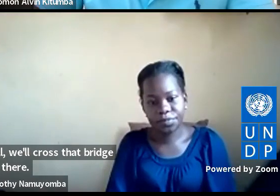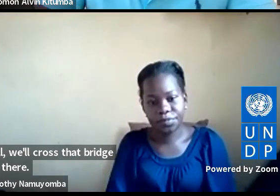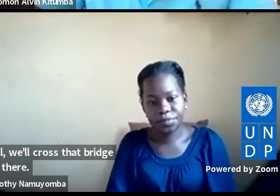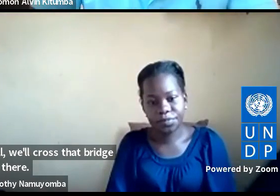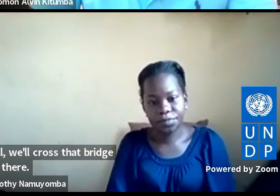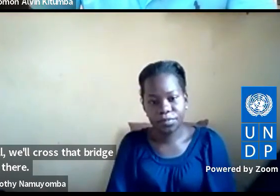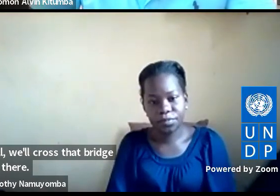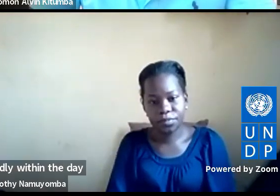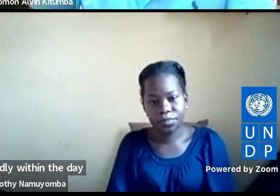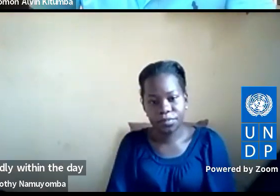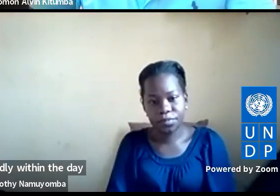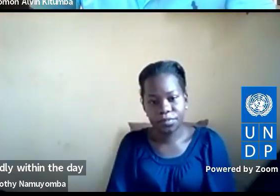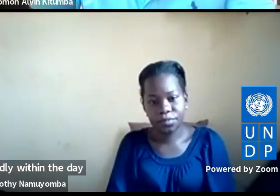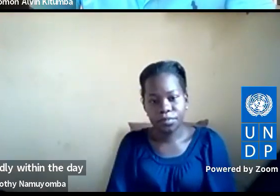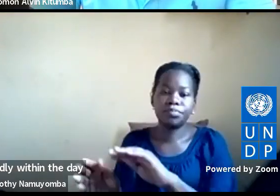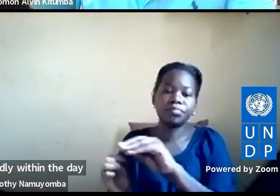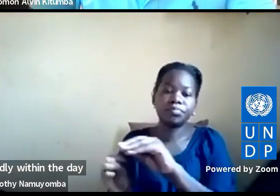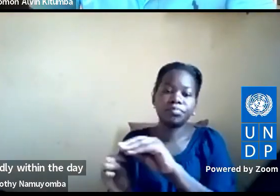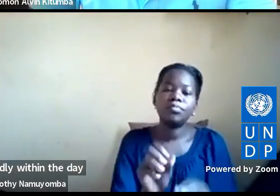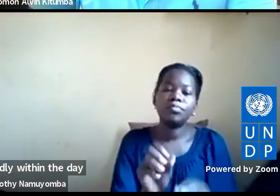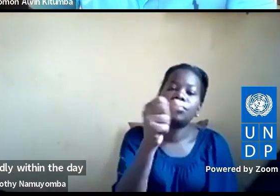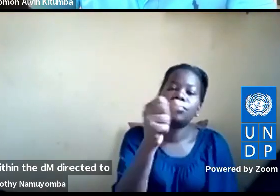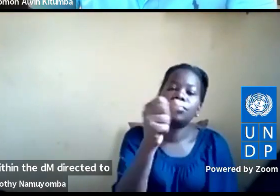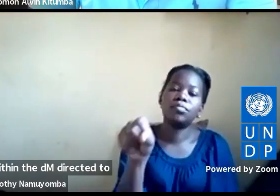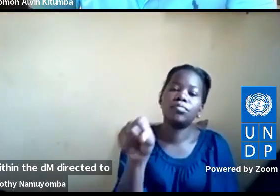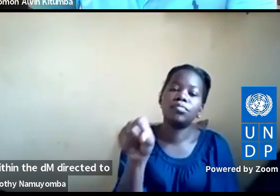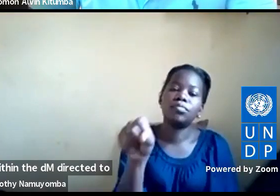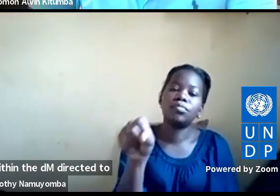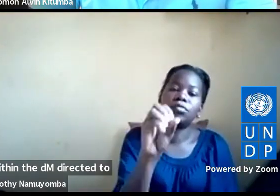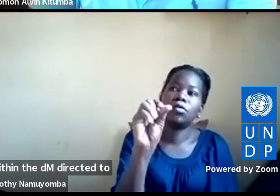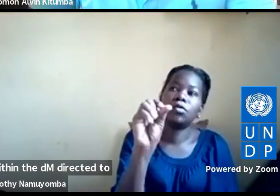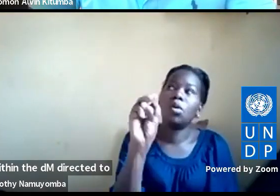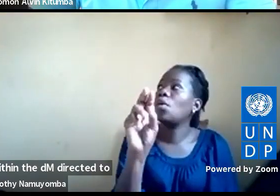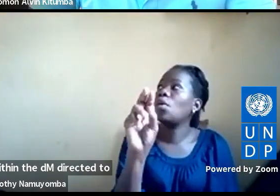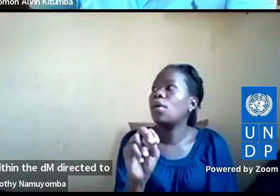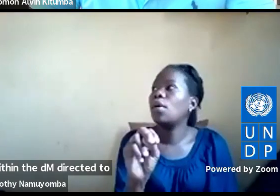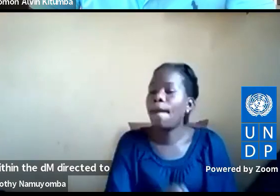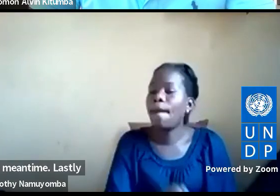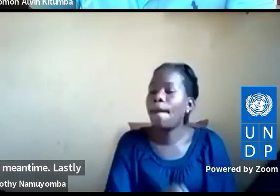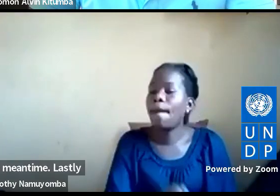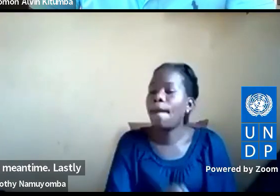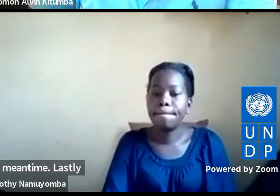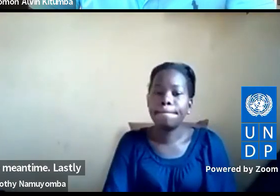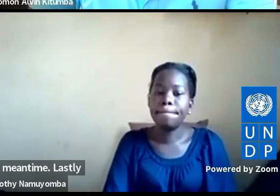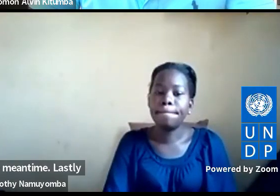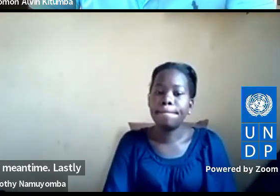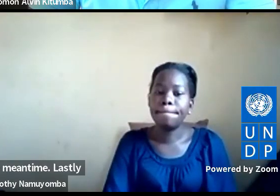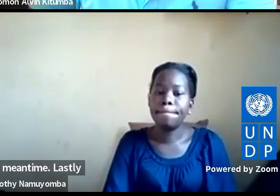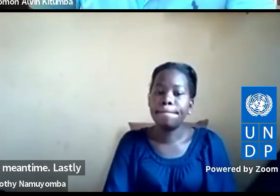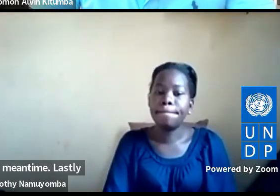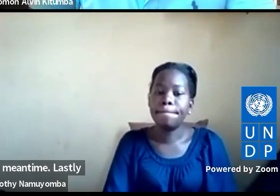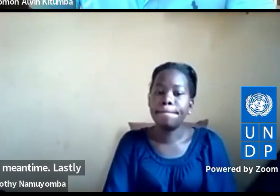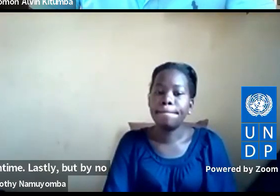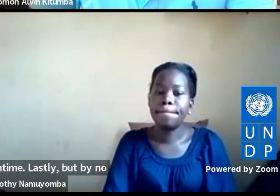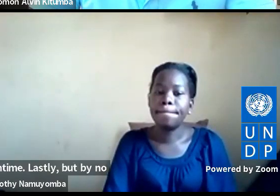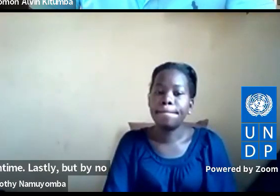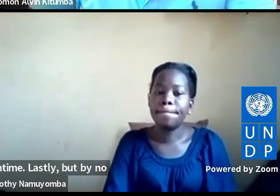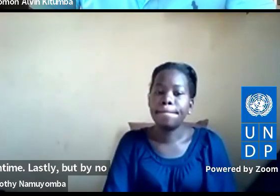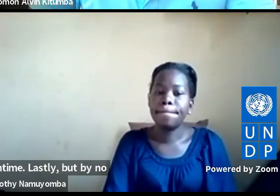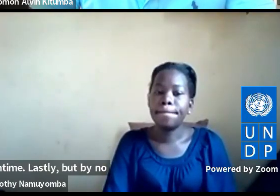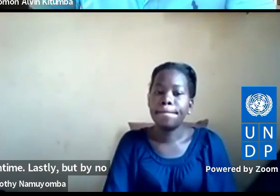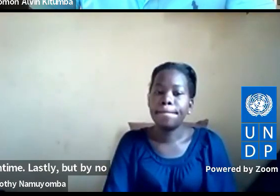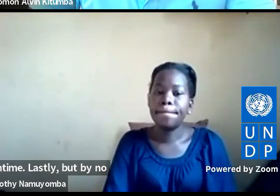kindly resend the DM directly to me, I can't seem to see it. But in the meantime, lastly, but by no means least, allow me to invite